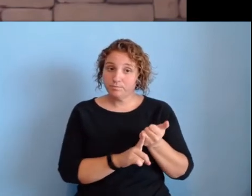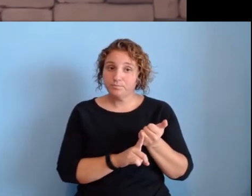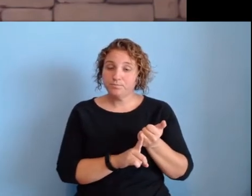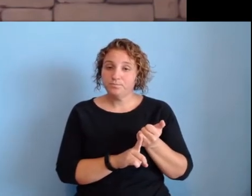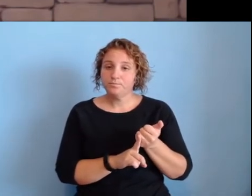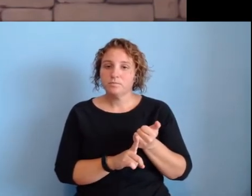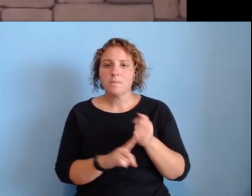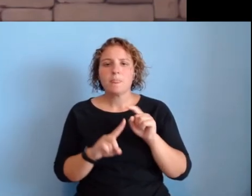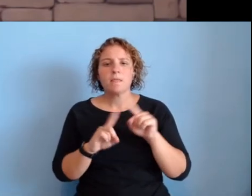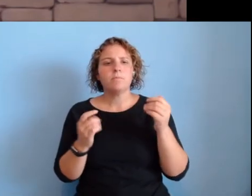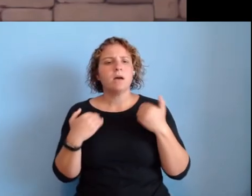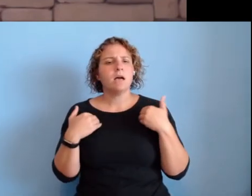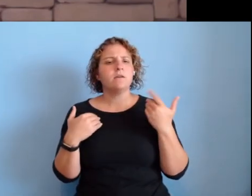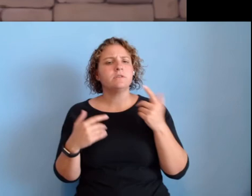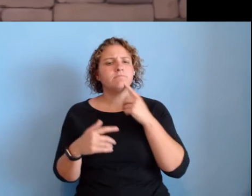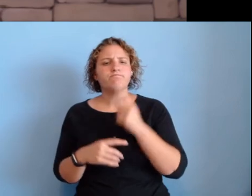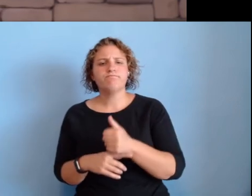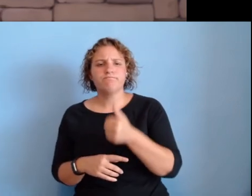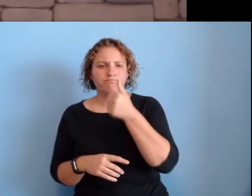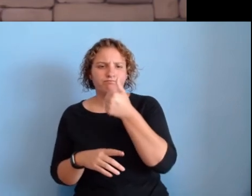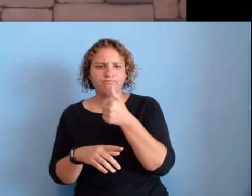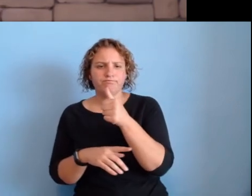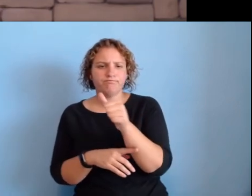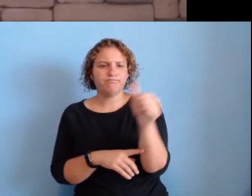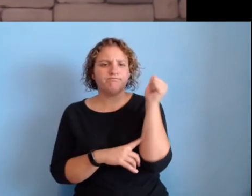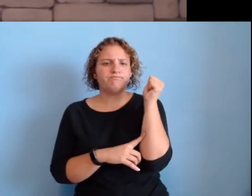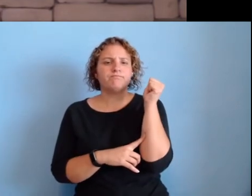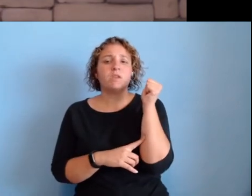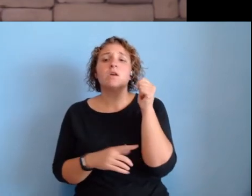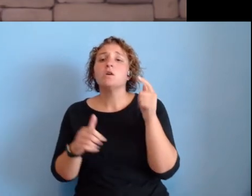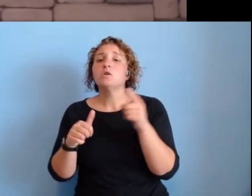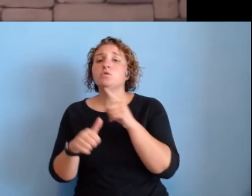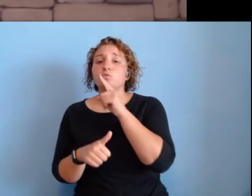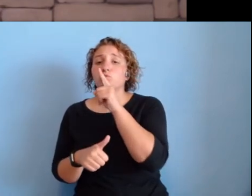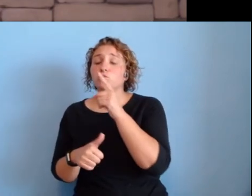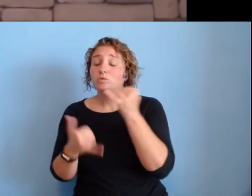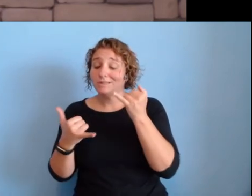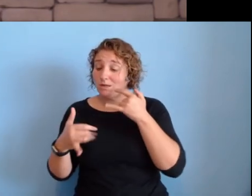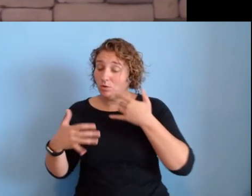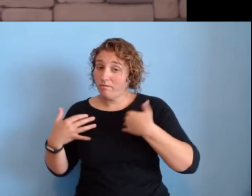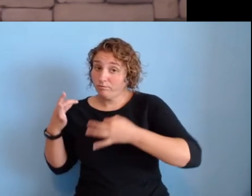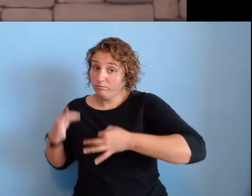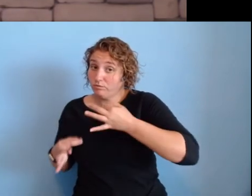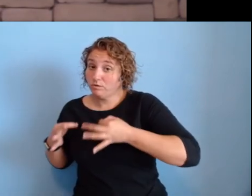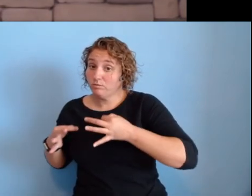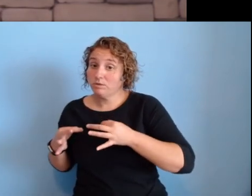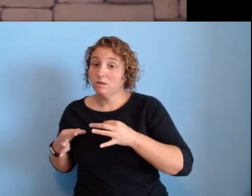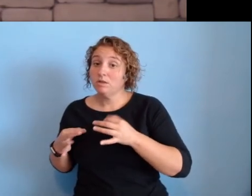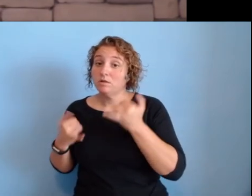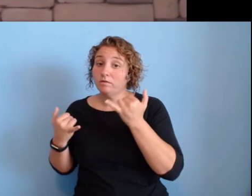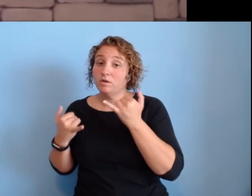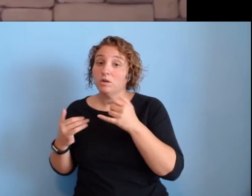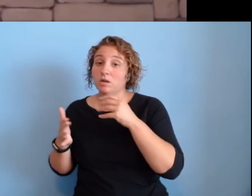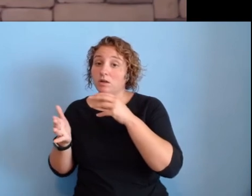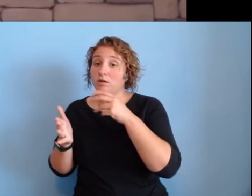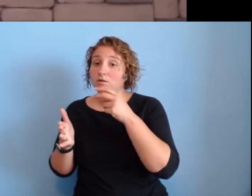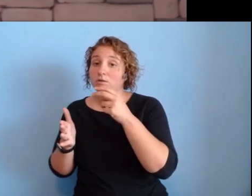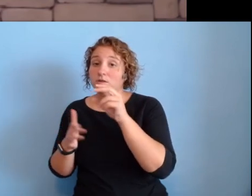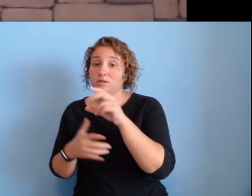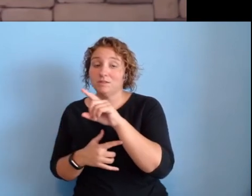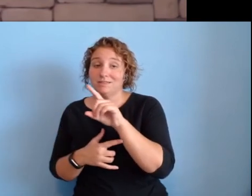But having rejected the true, God then told them, since you've rejected the true, now their judgment for verse 16. Lo, Zechariah 11, 16.